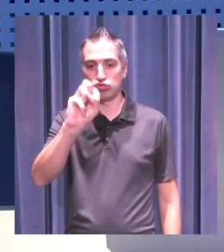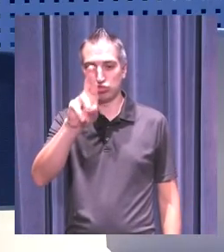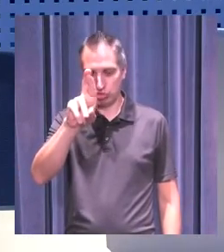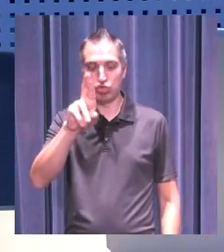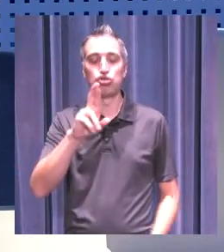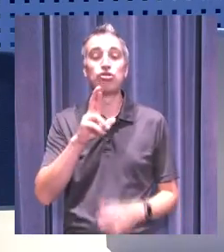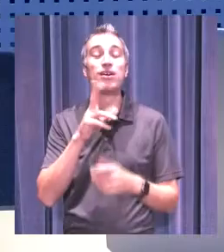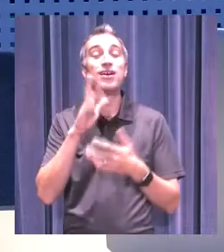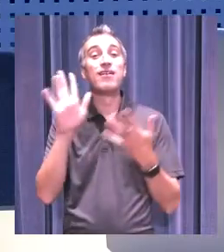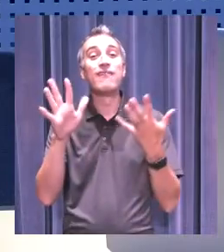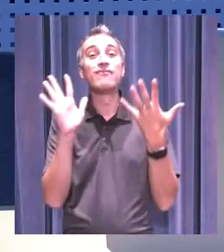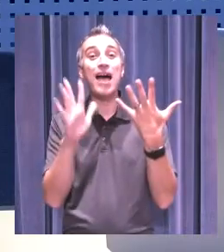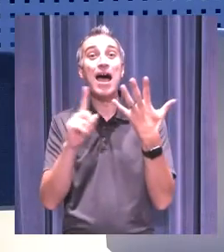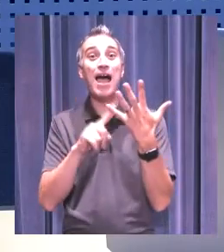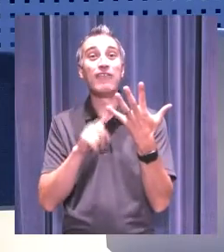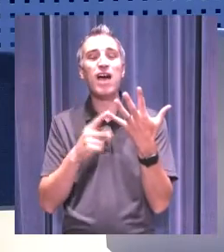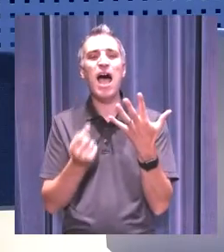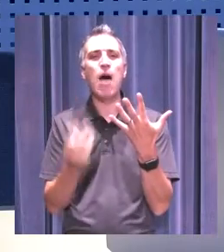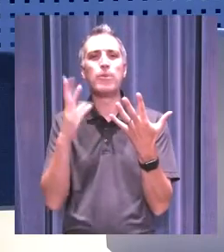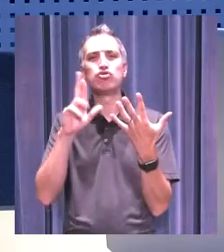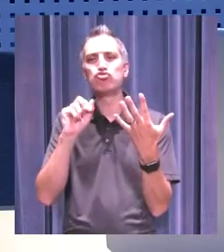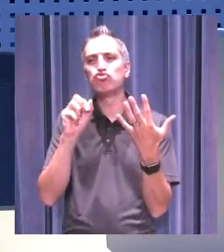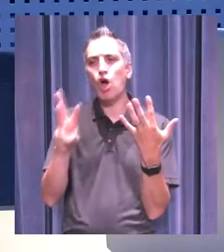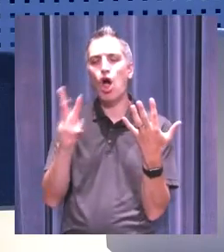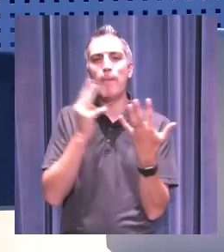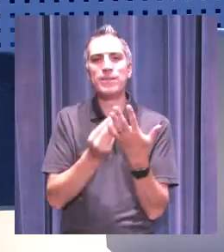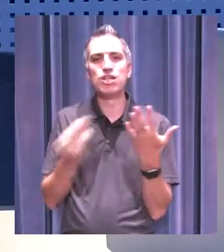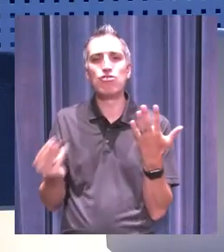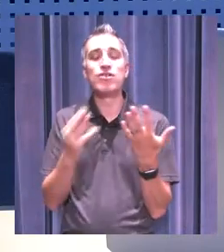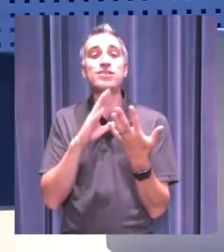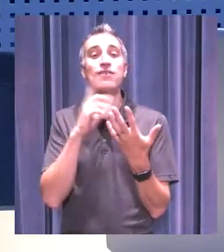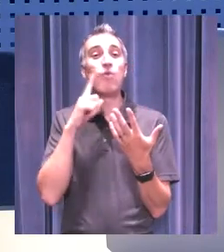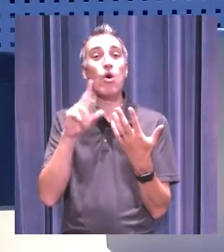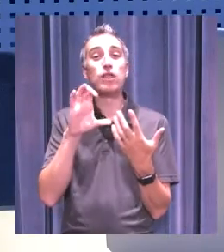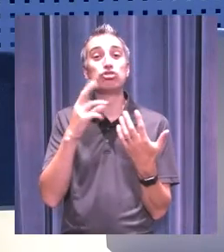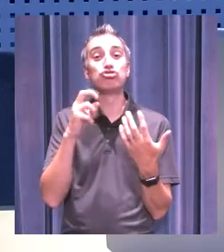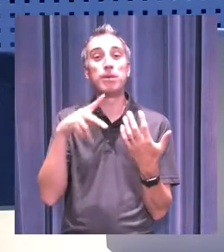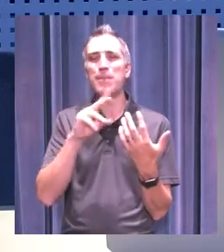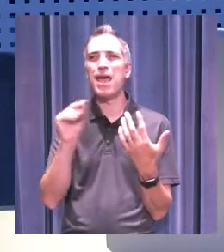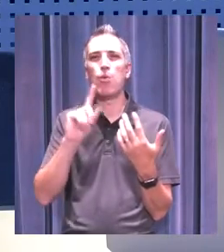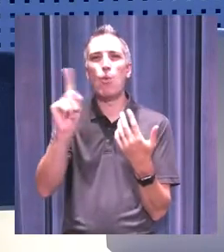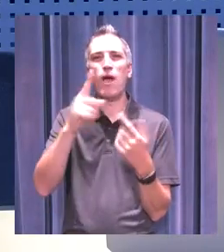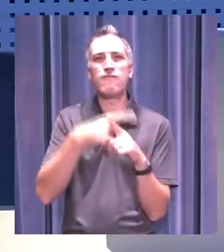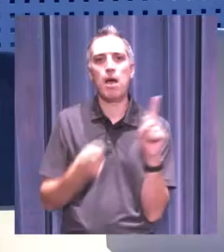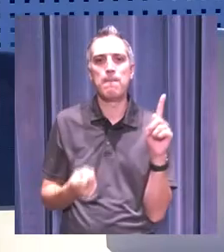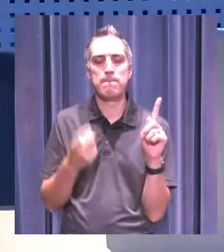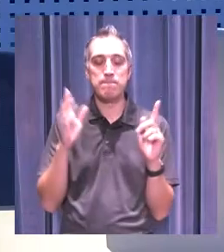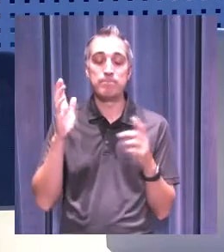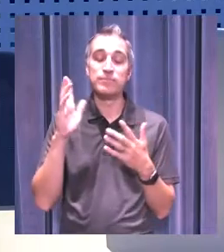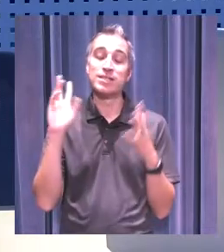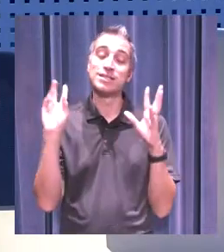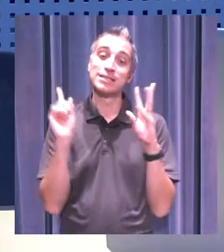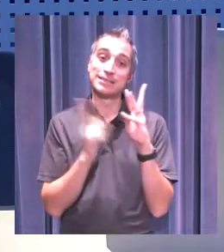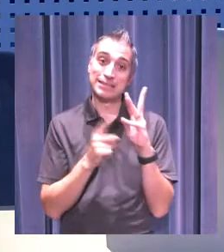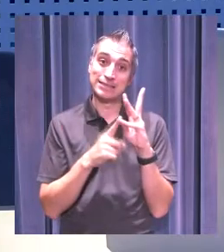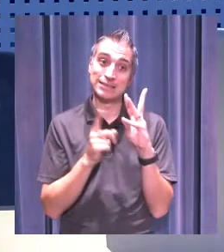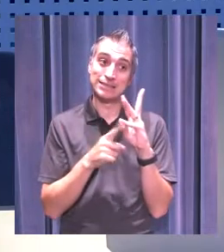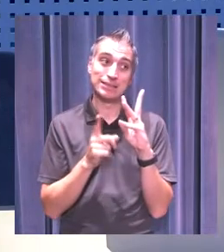quantify the raw materials for the chips and the sources of where these raw materials are coming from. And